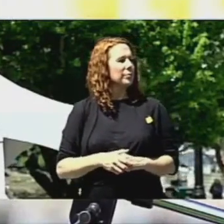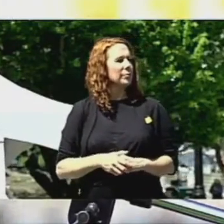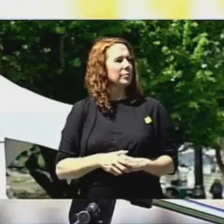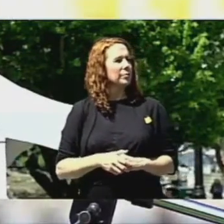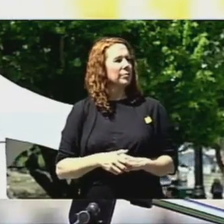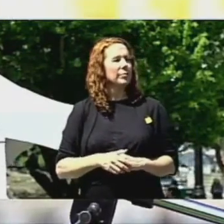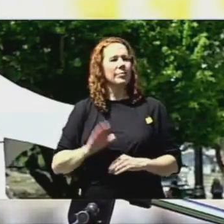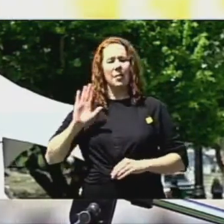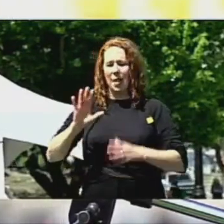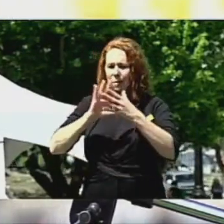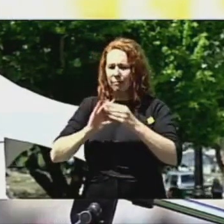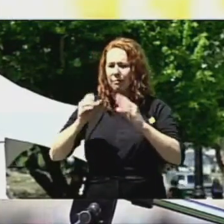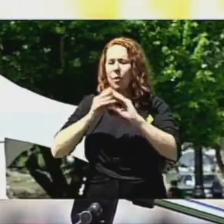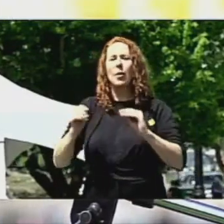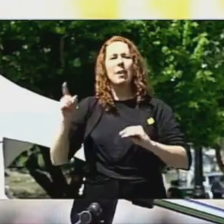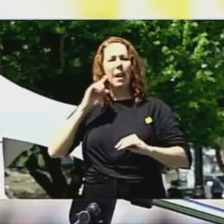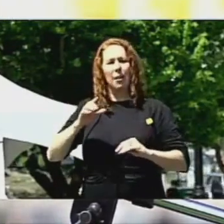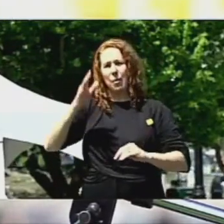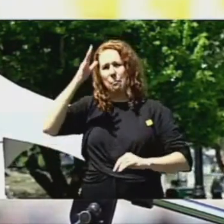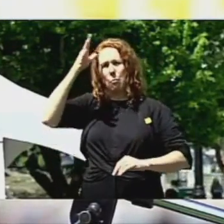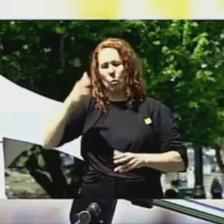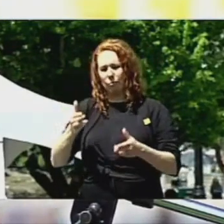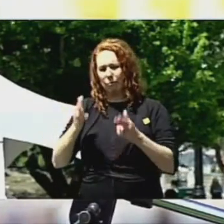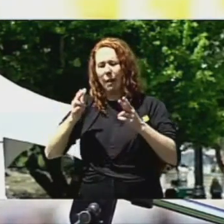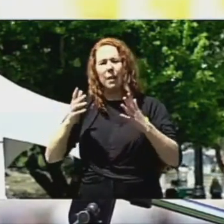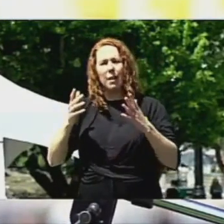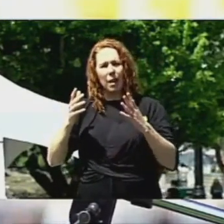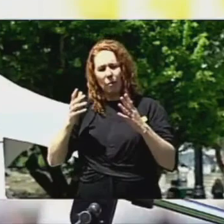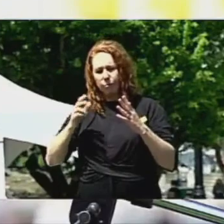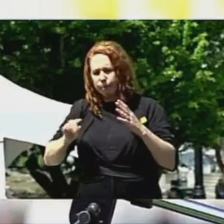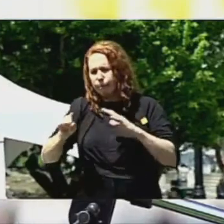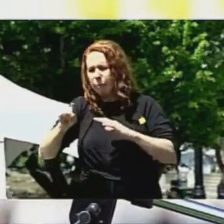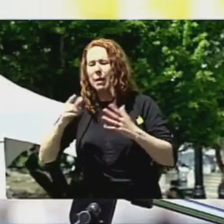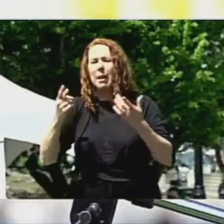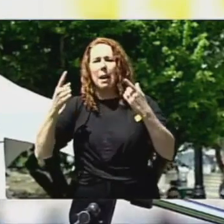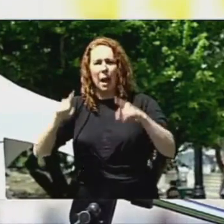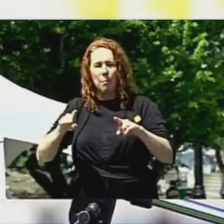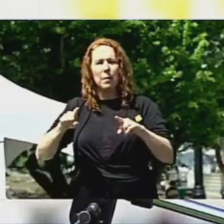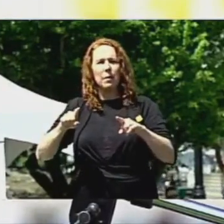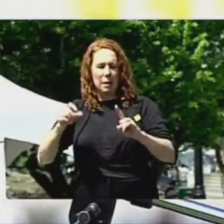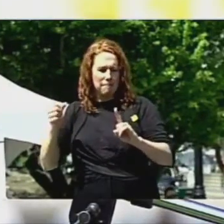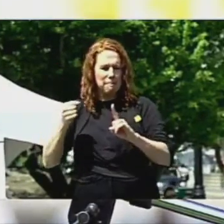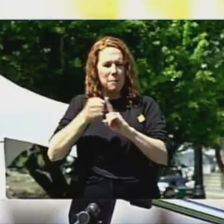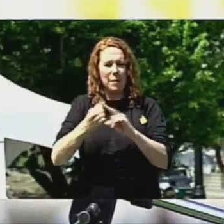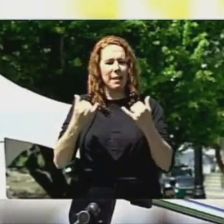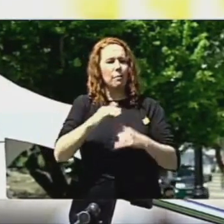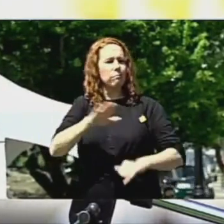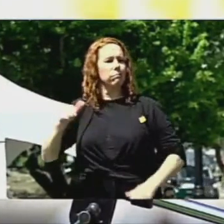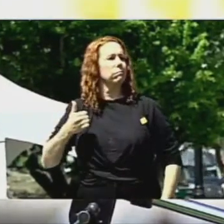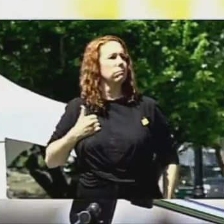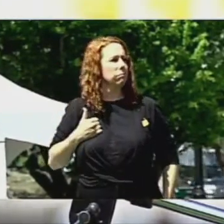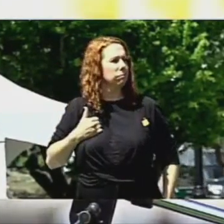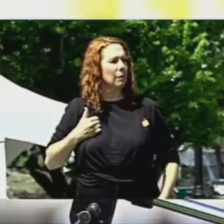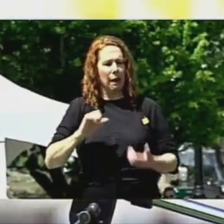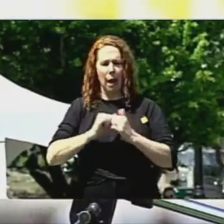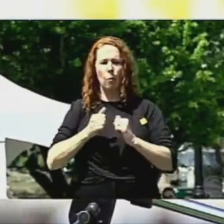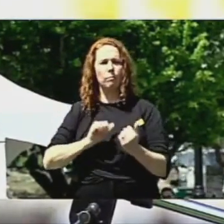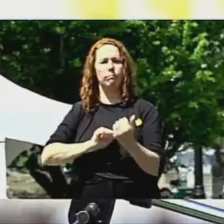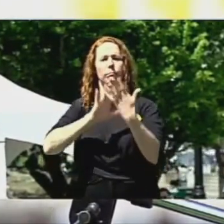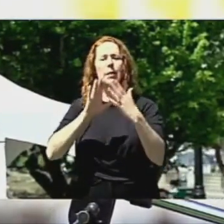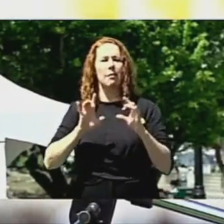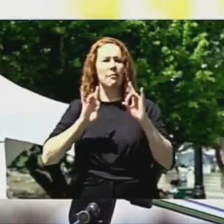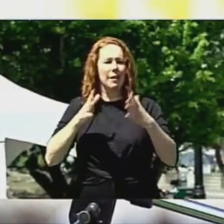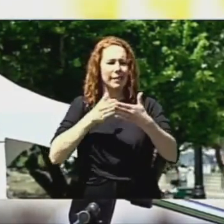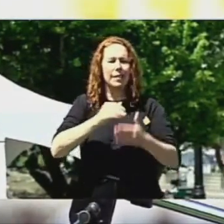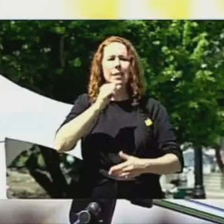their story, about the moose hunting trip that they went on that transformed the conversation across the country about violence against